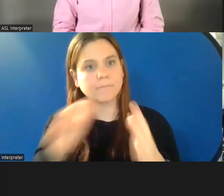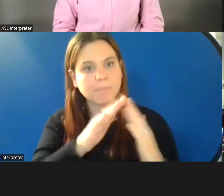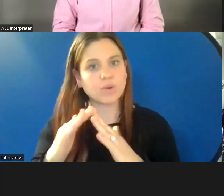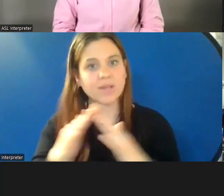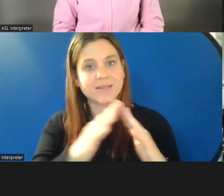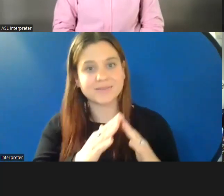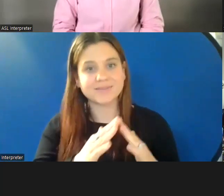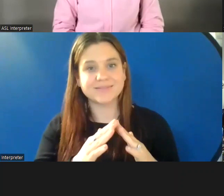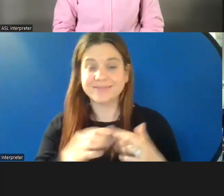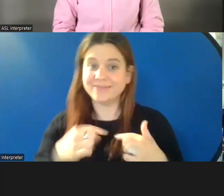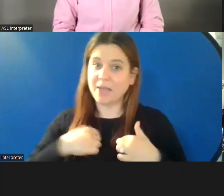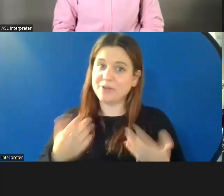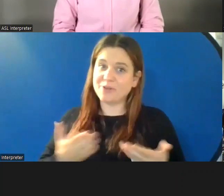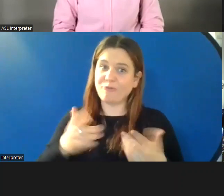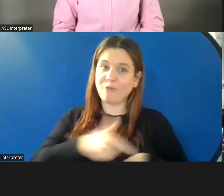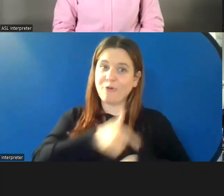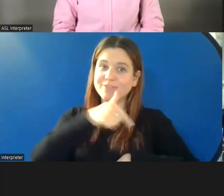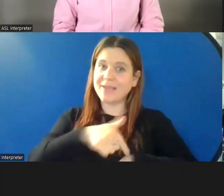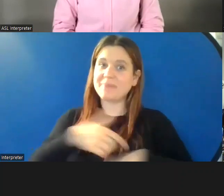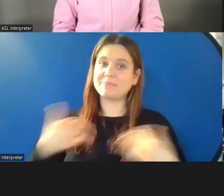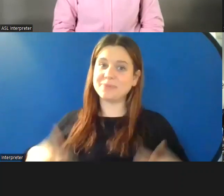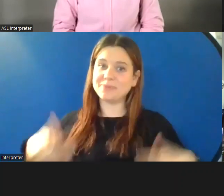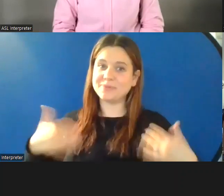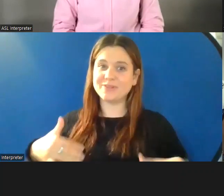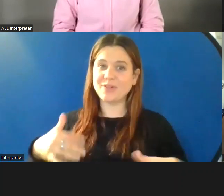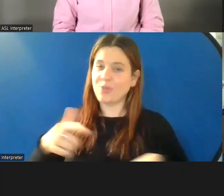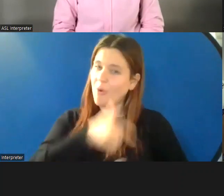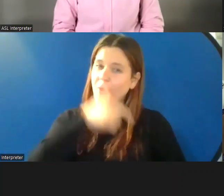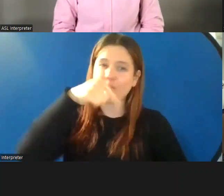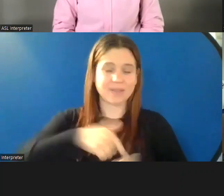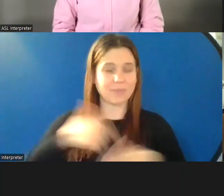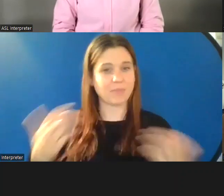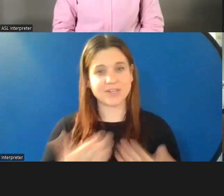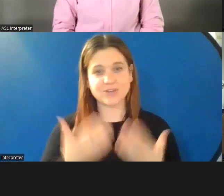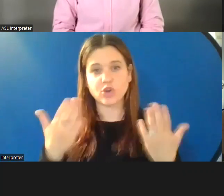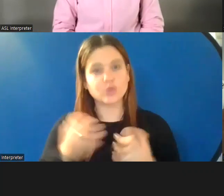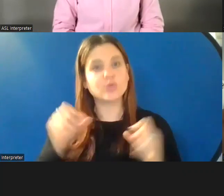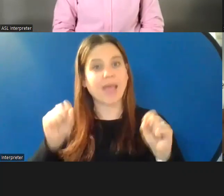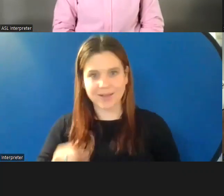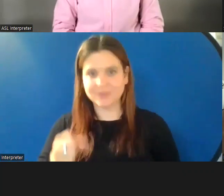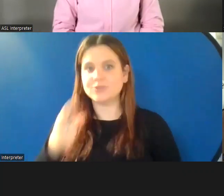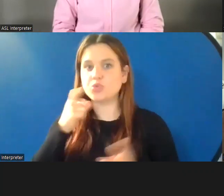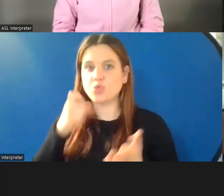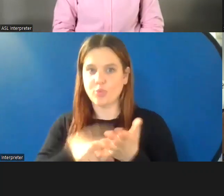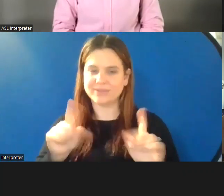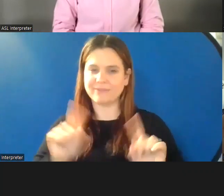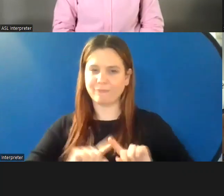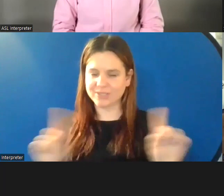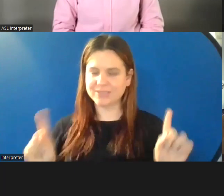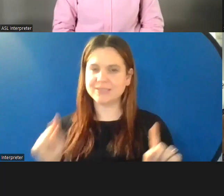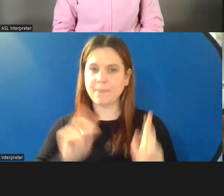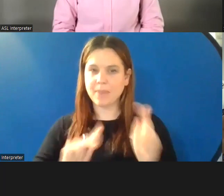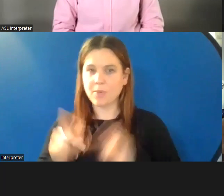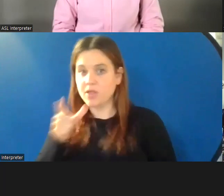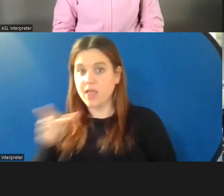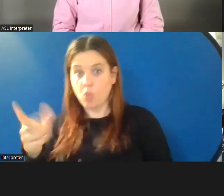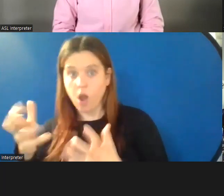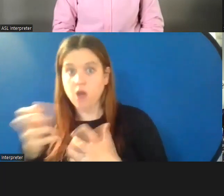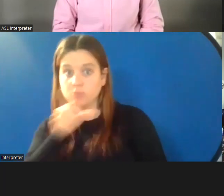timer here. And over the years, you can tell people that want to work with the tribe versus people that are just being told they have